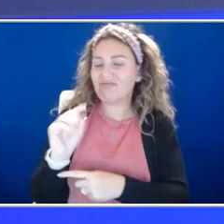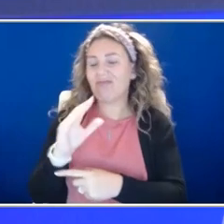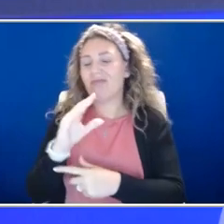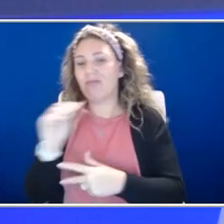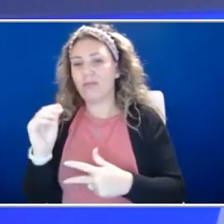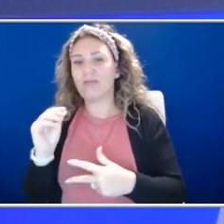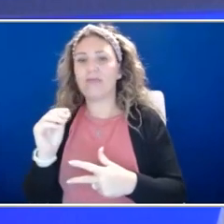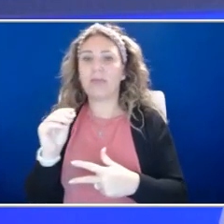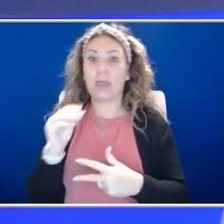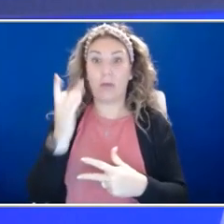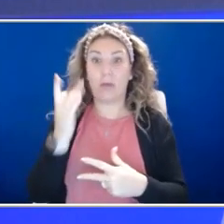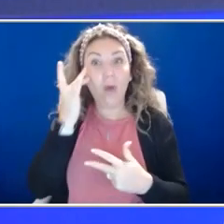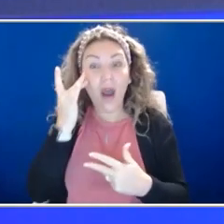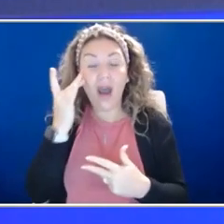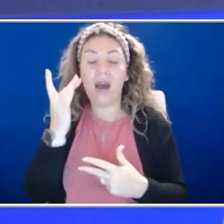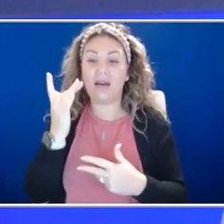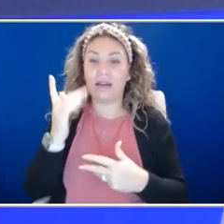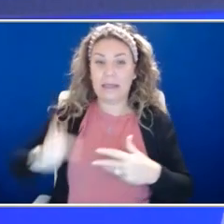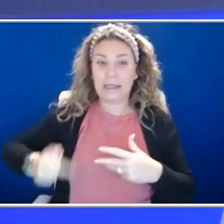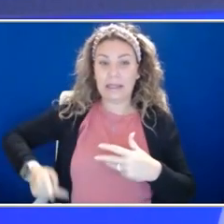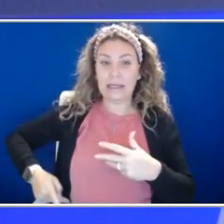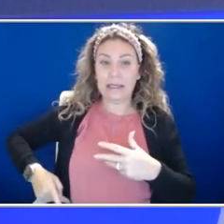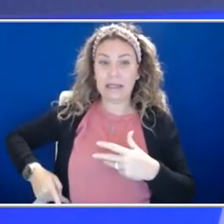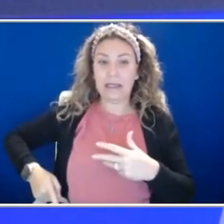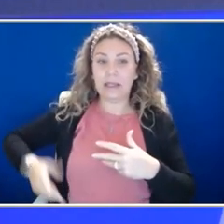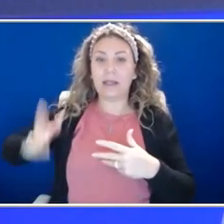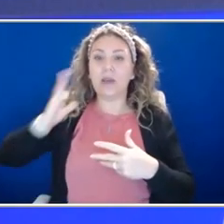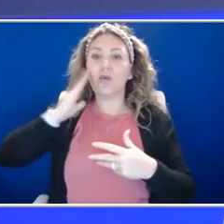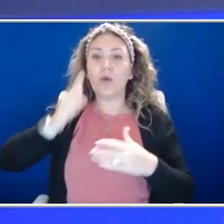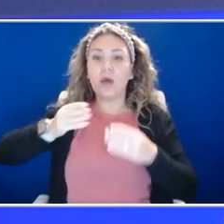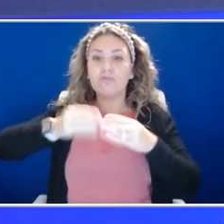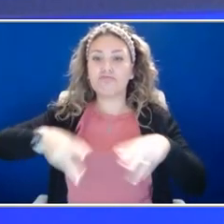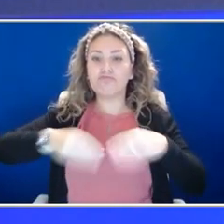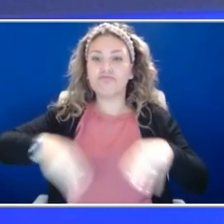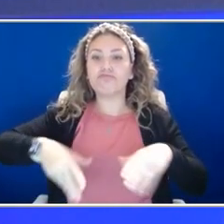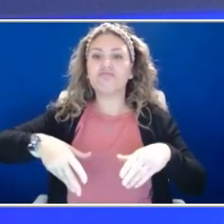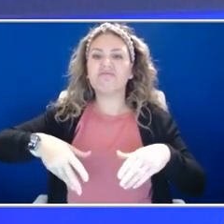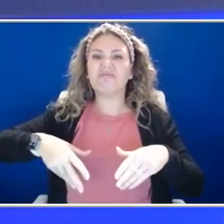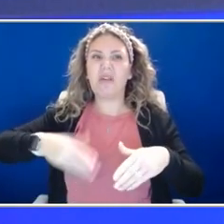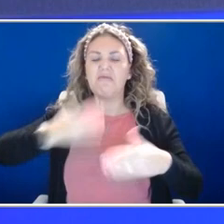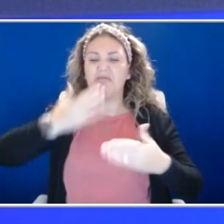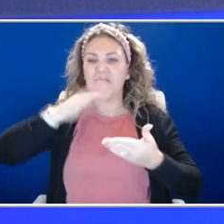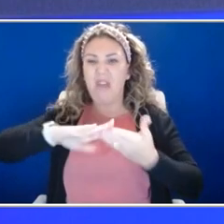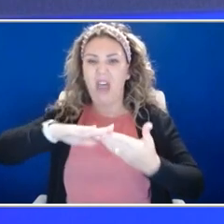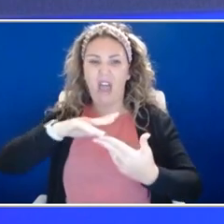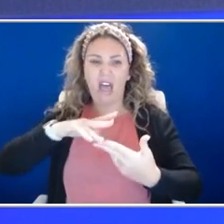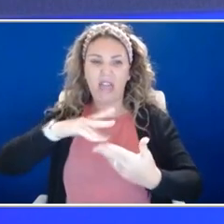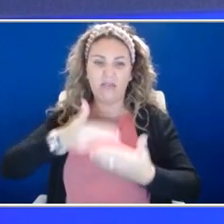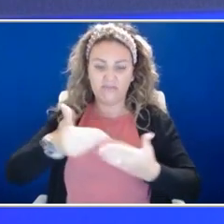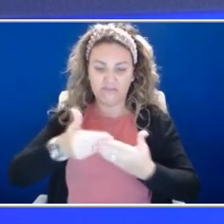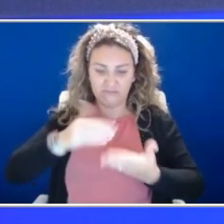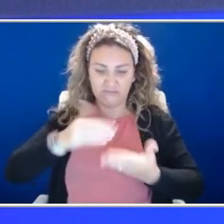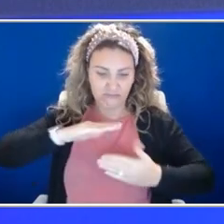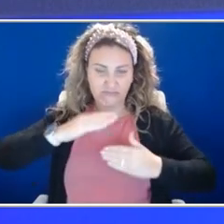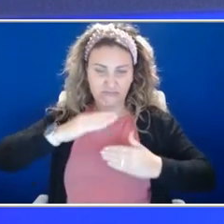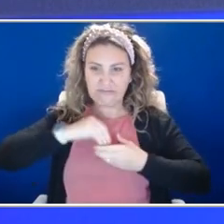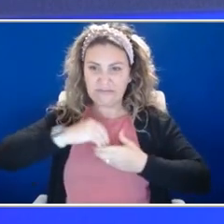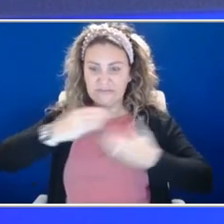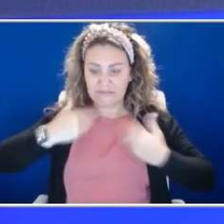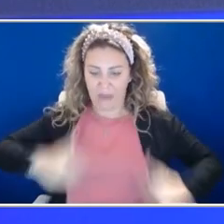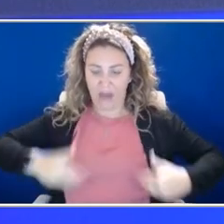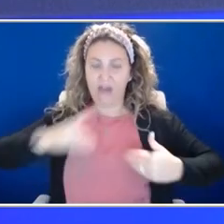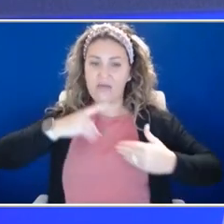because the kidney gets rid of fluid and toxins when that happens, fluid accumulates, particularly in the lungs.